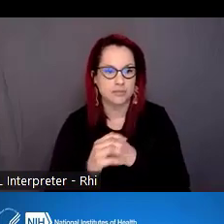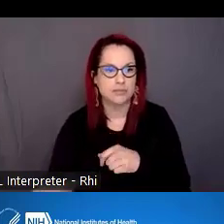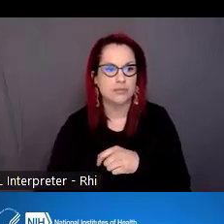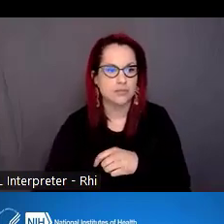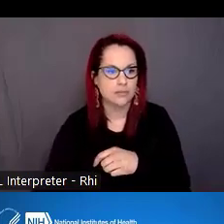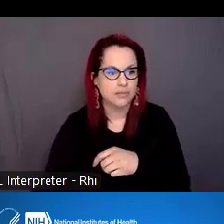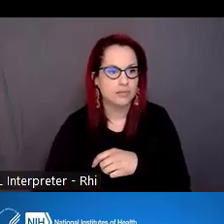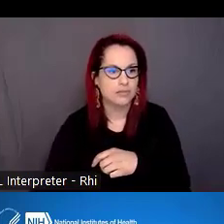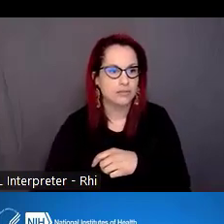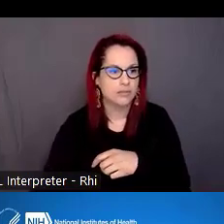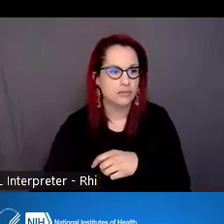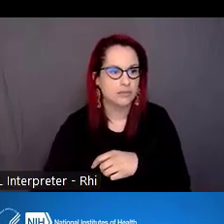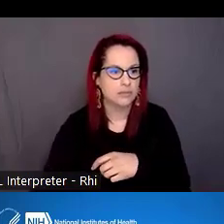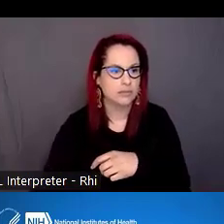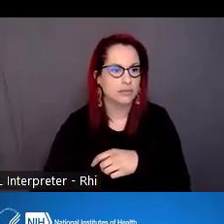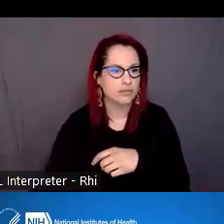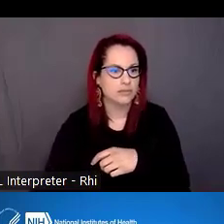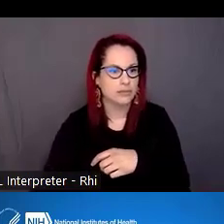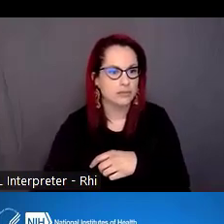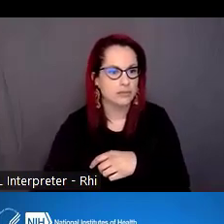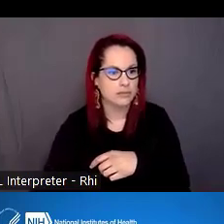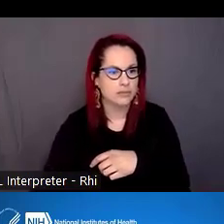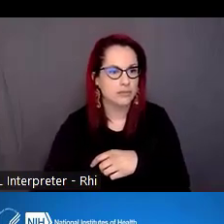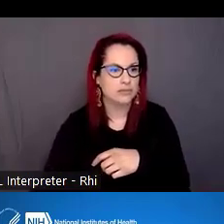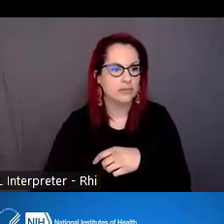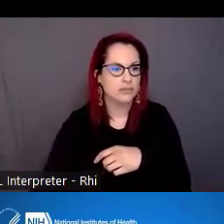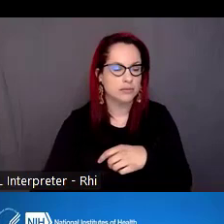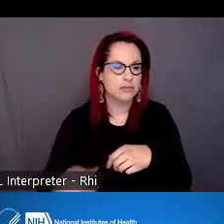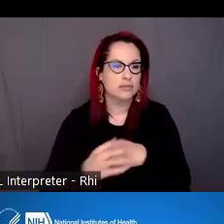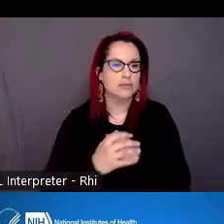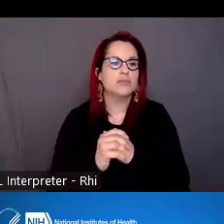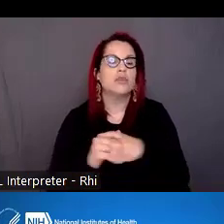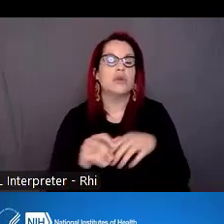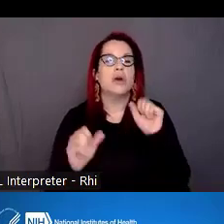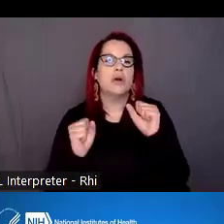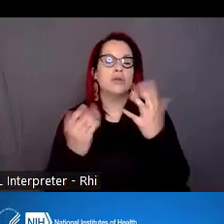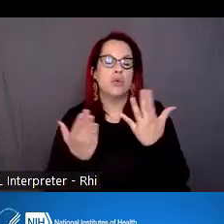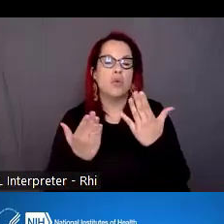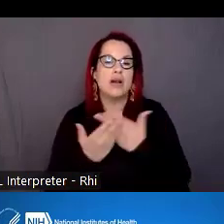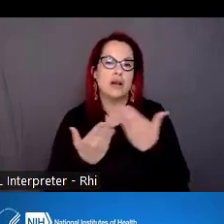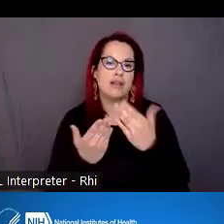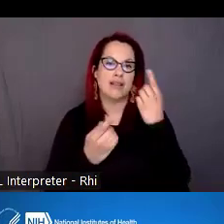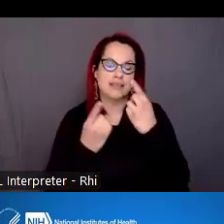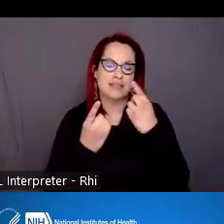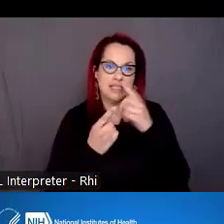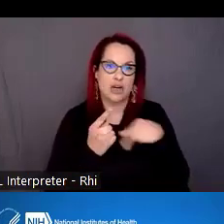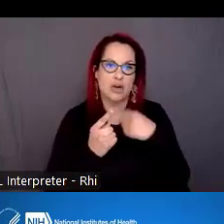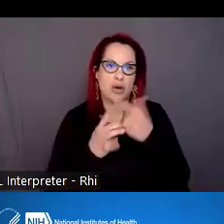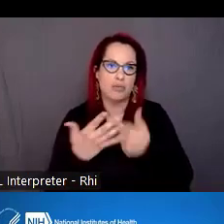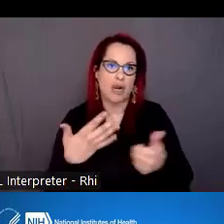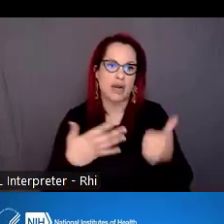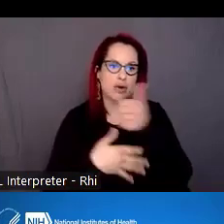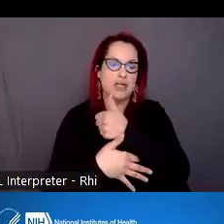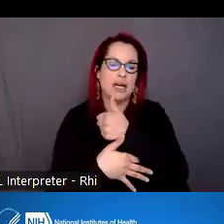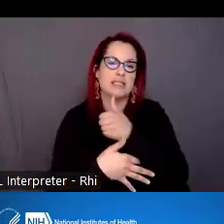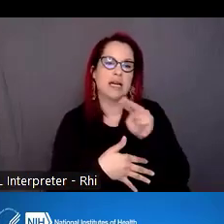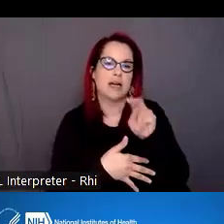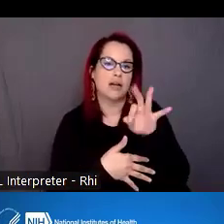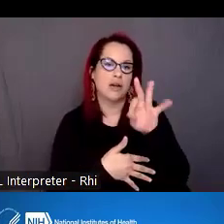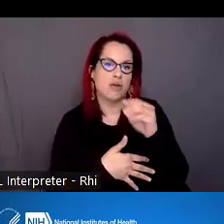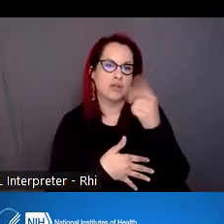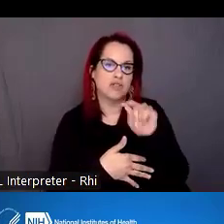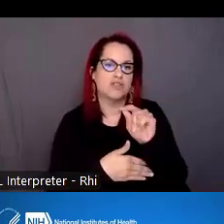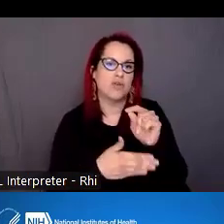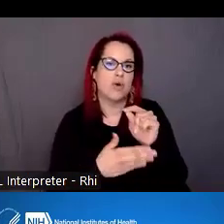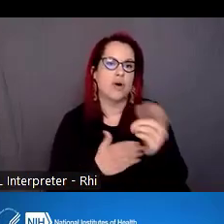So continuing on with the planning phase, what are things to consider when prioritizing which your NOFOs for reissuance?